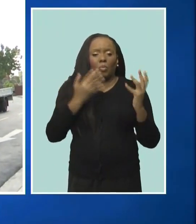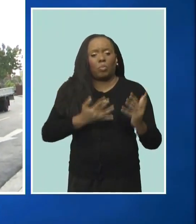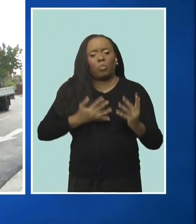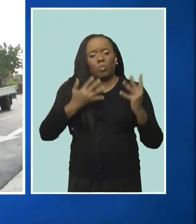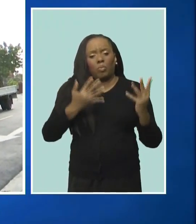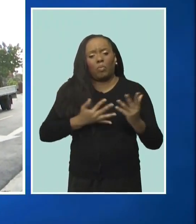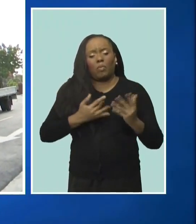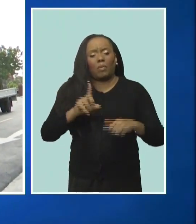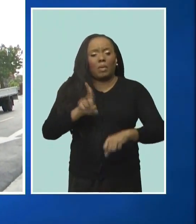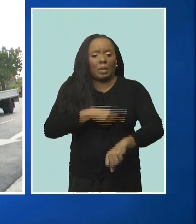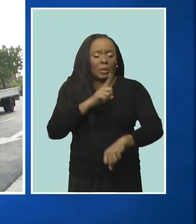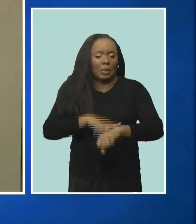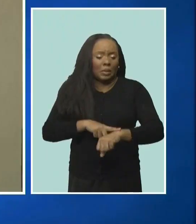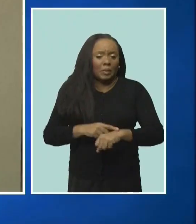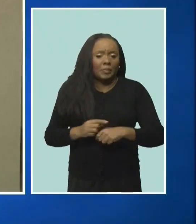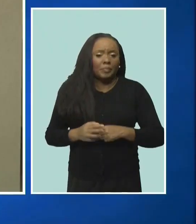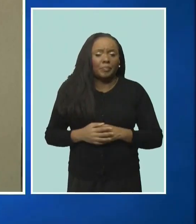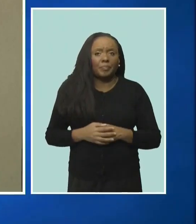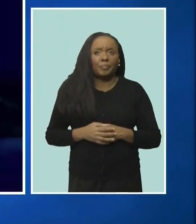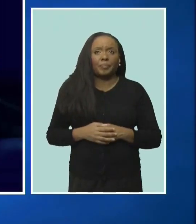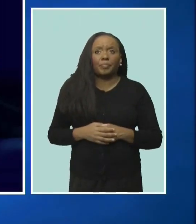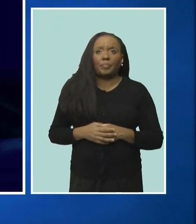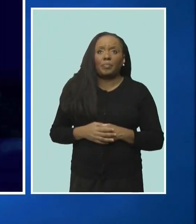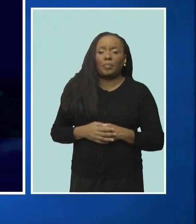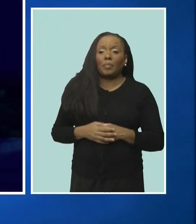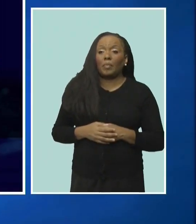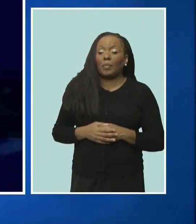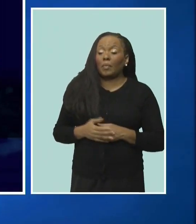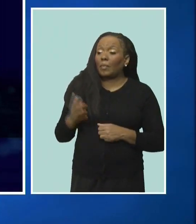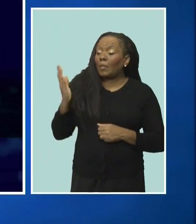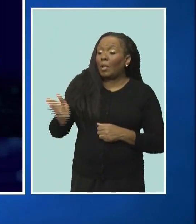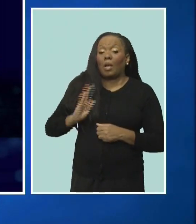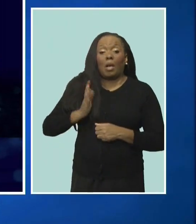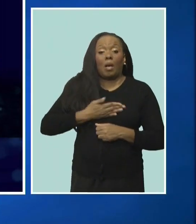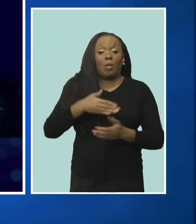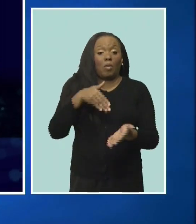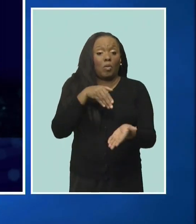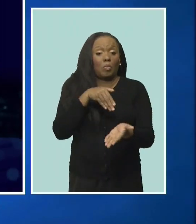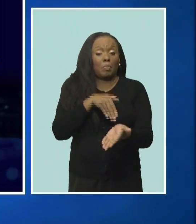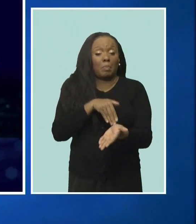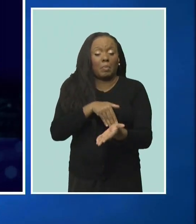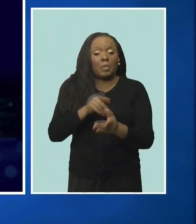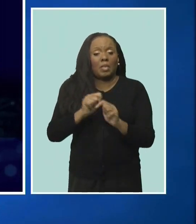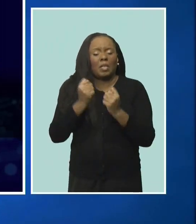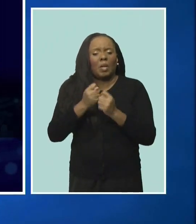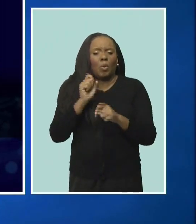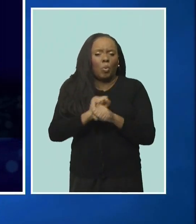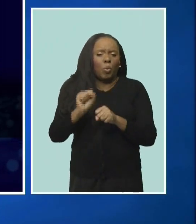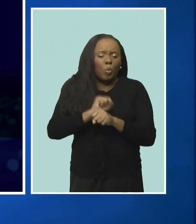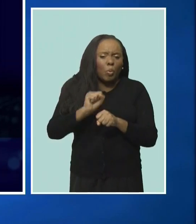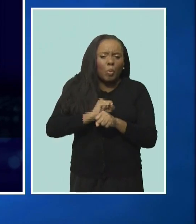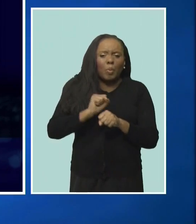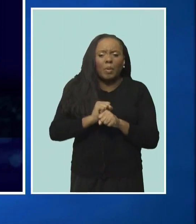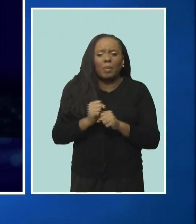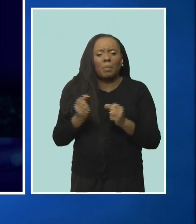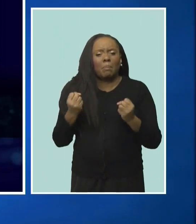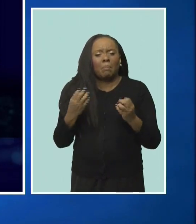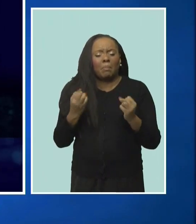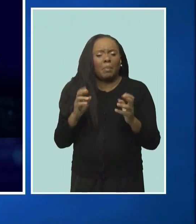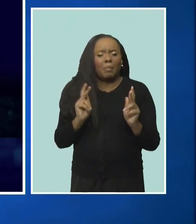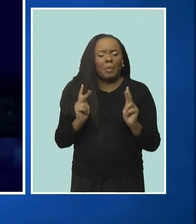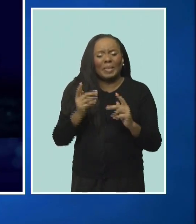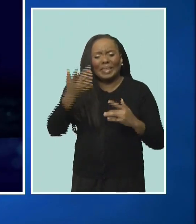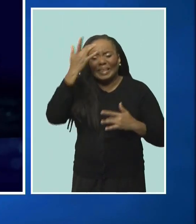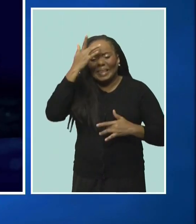times. As the medical teams there work to manage this surge, we encourage patients to contact the